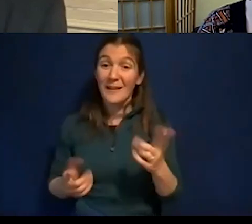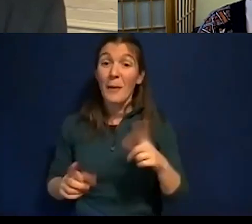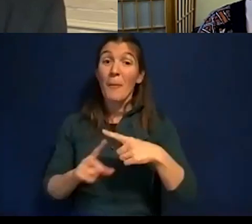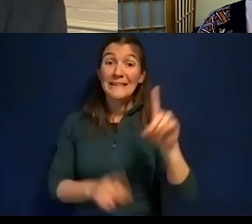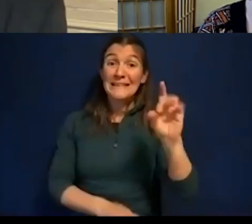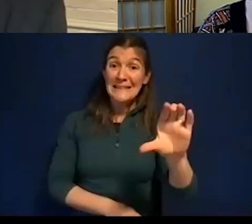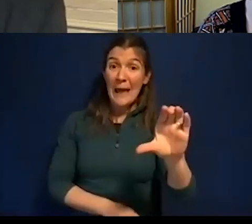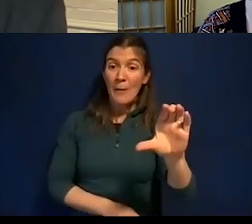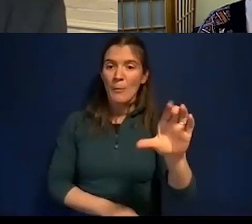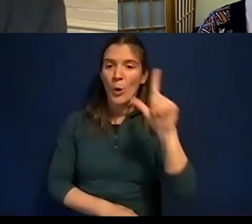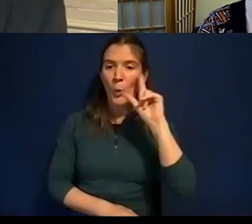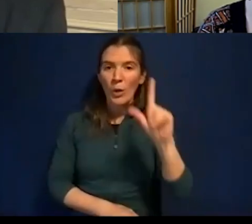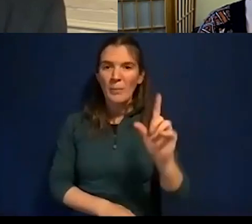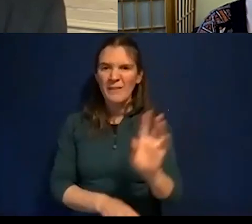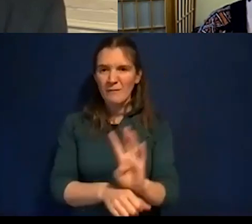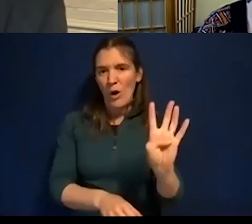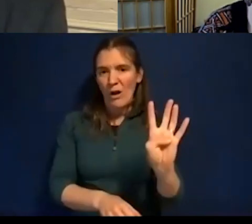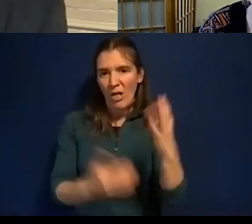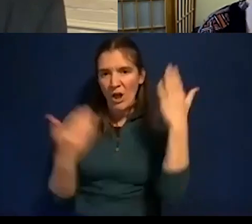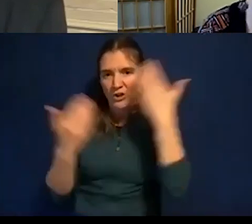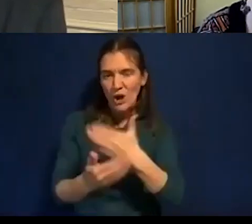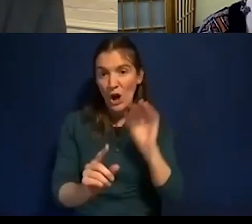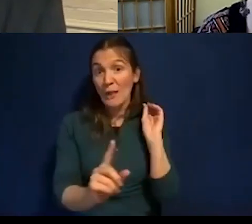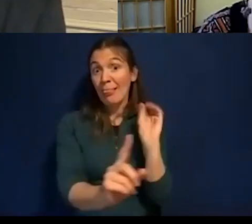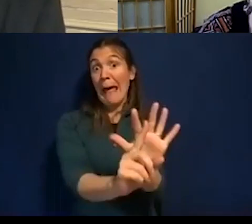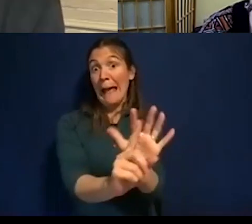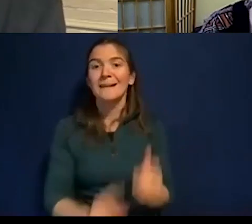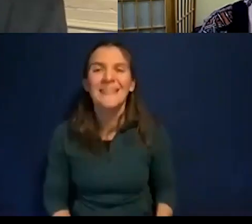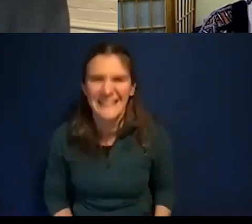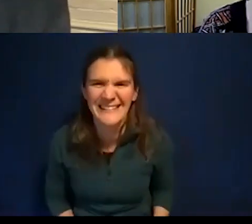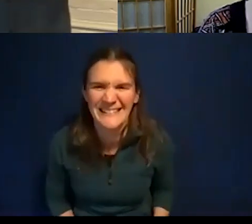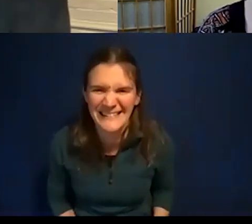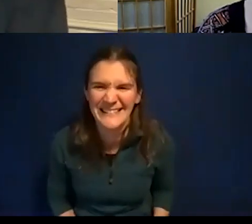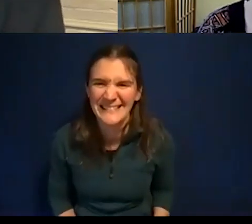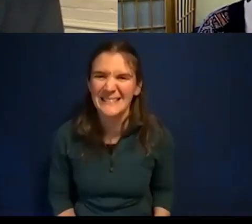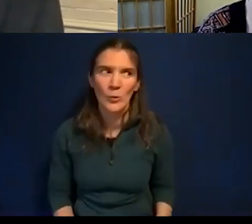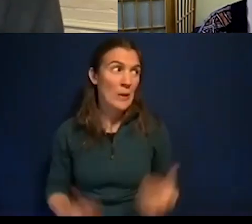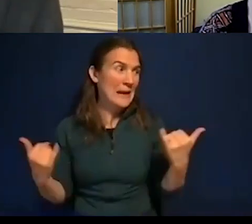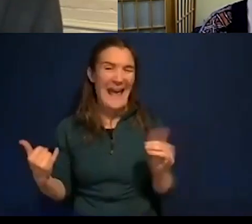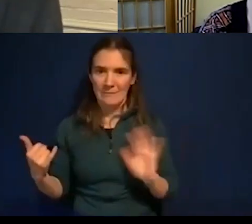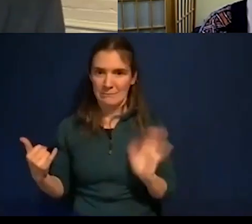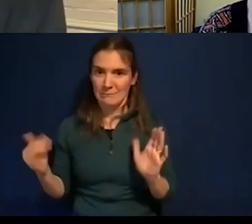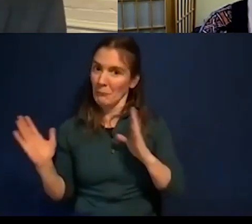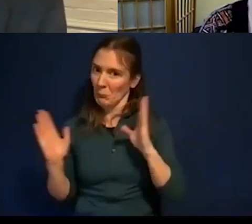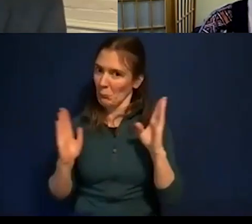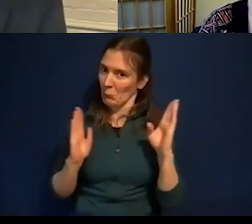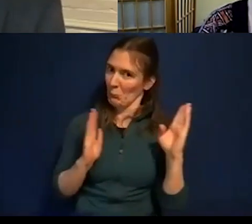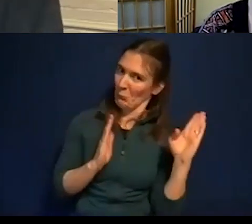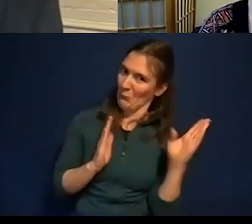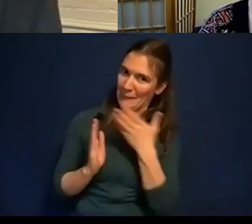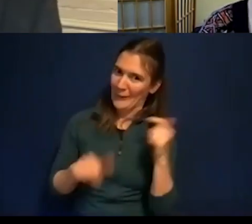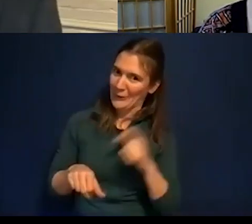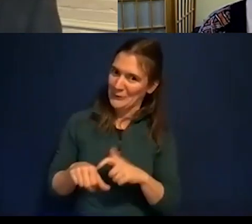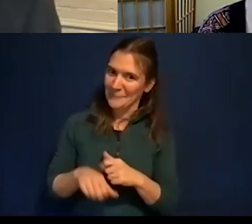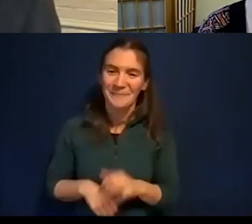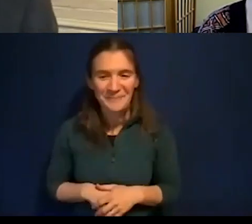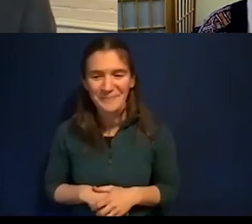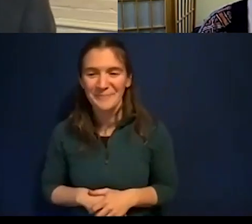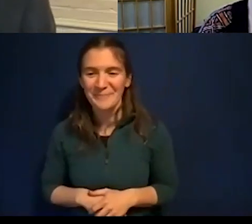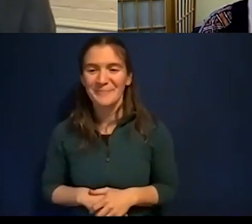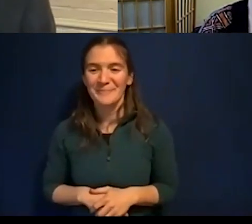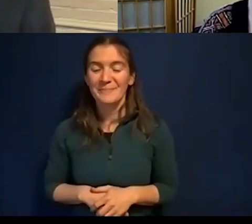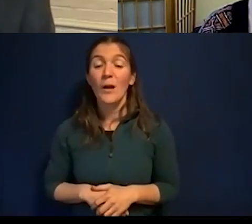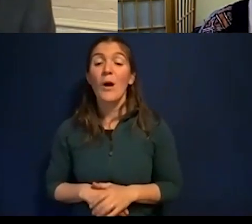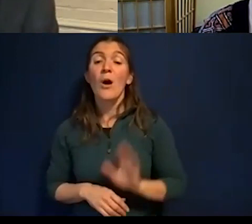December, that'll be 4 o'clock. Yeah. 4:30. I don't want to think about that right now. It's still light up. But yeah, good point.